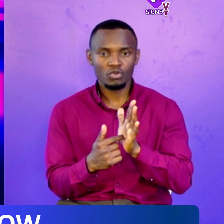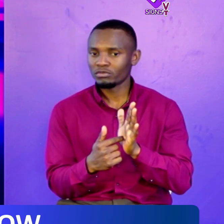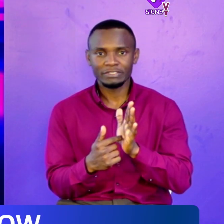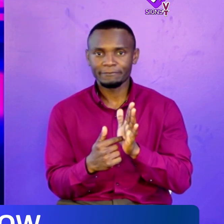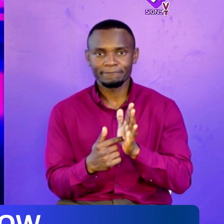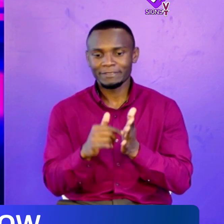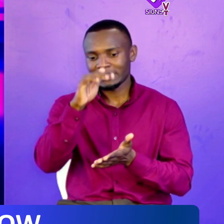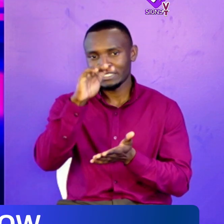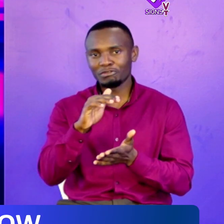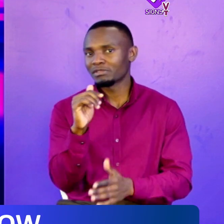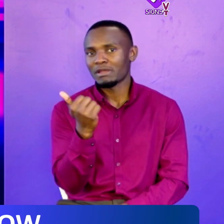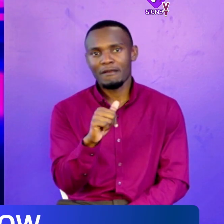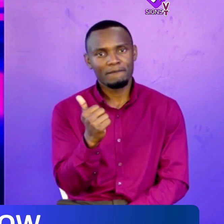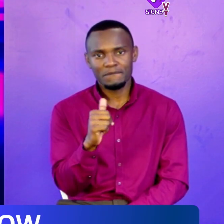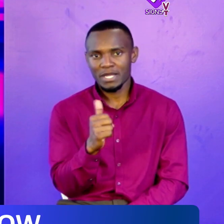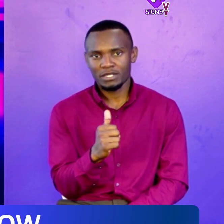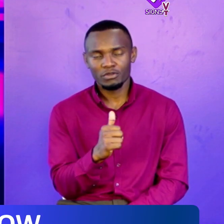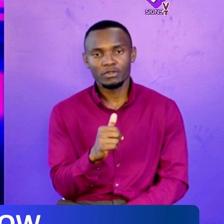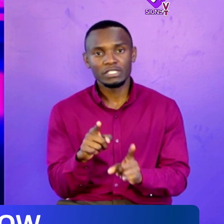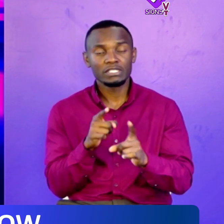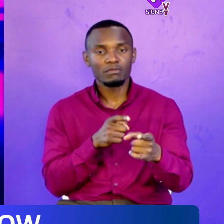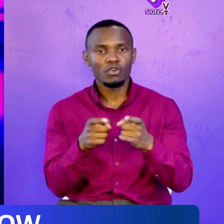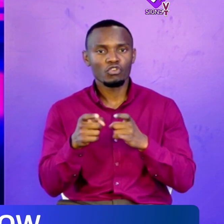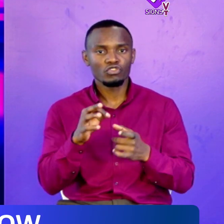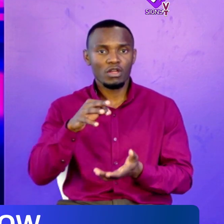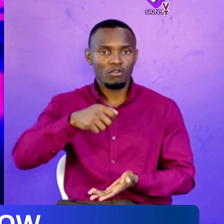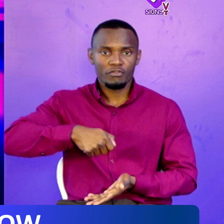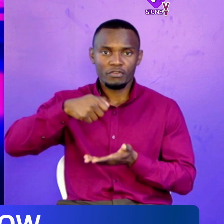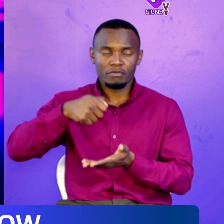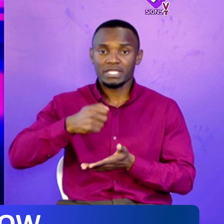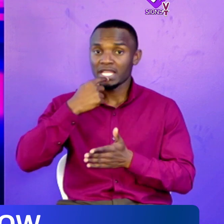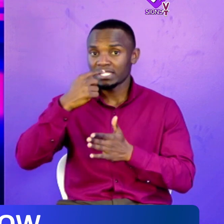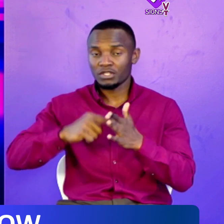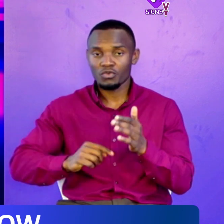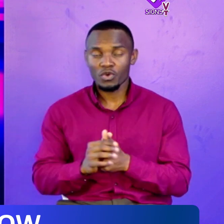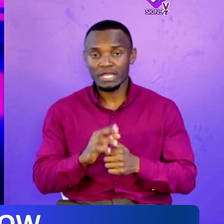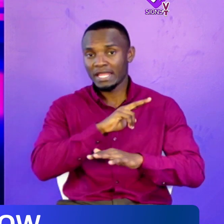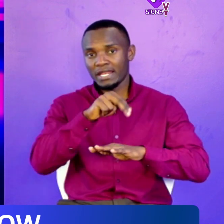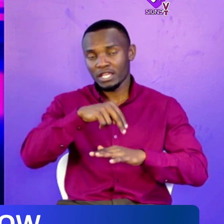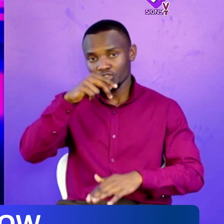reduction in the expenditure. The Controller of Budget revealed that the national government spent